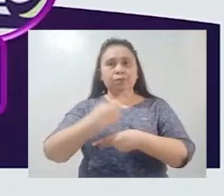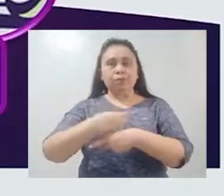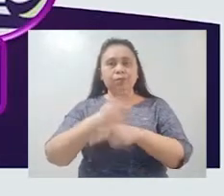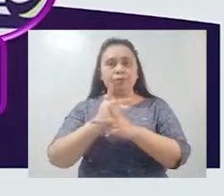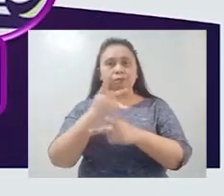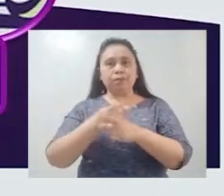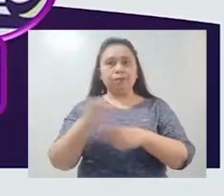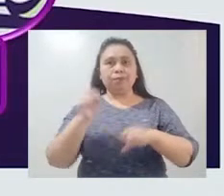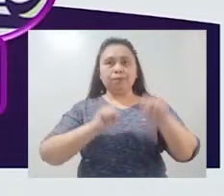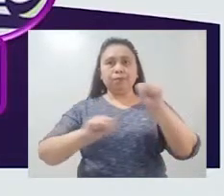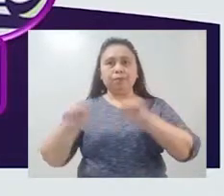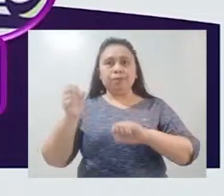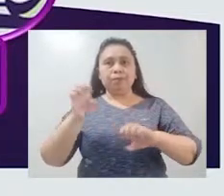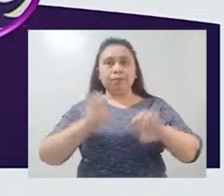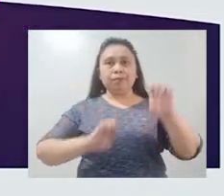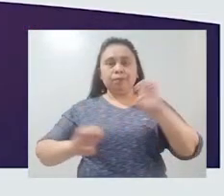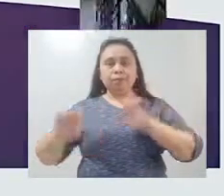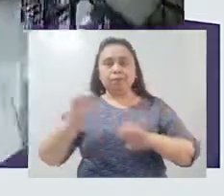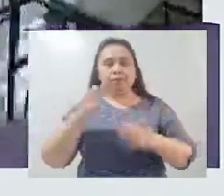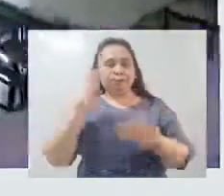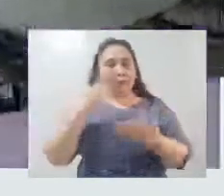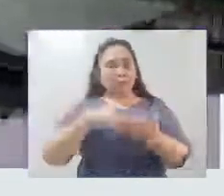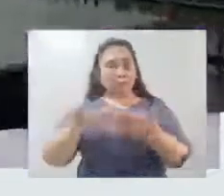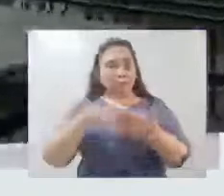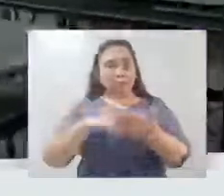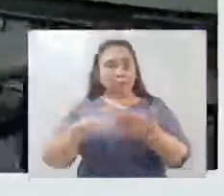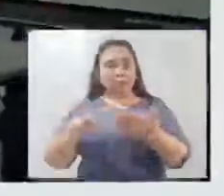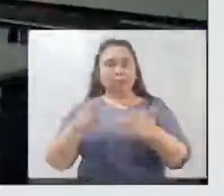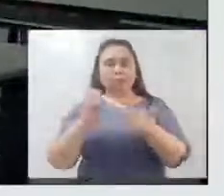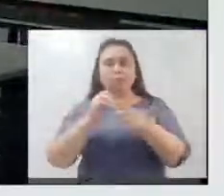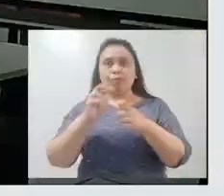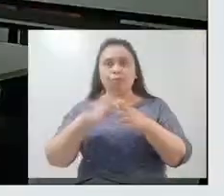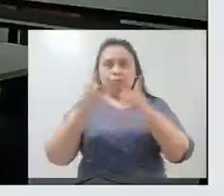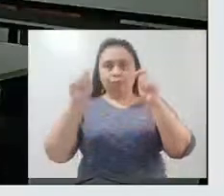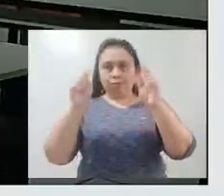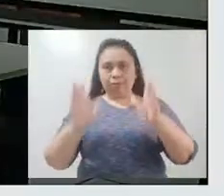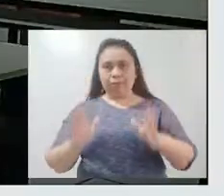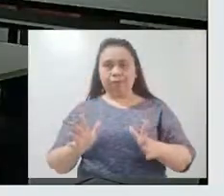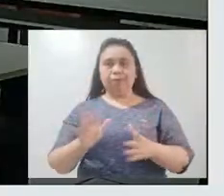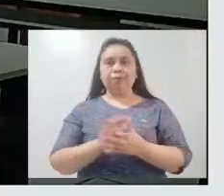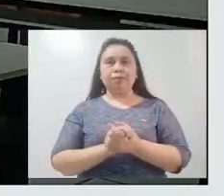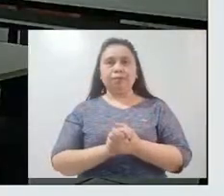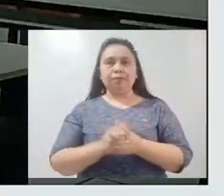performing scientific experiments, research, or teaching.